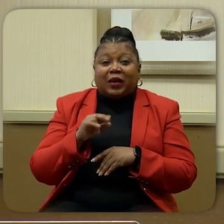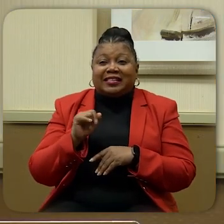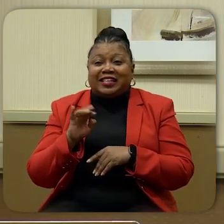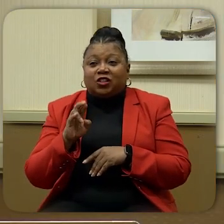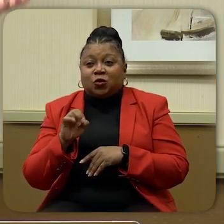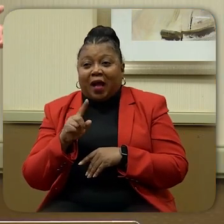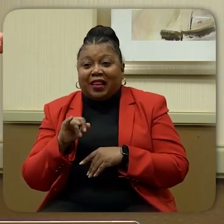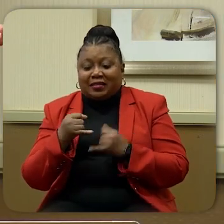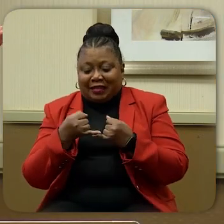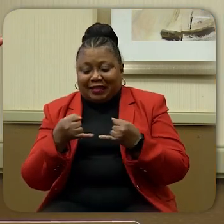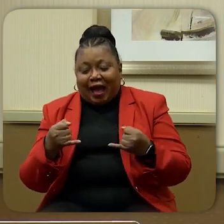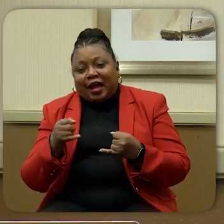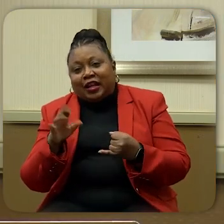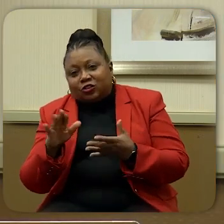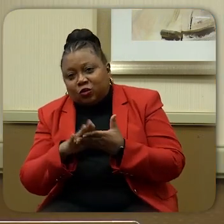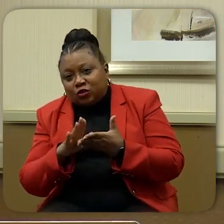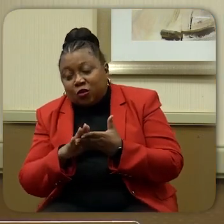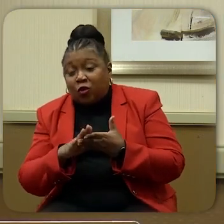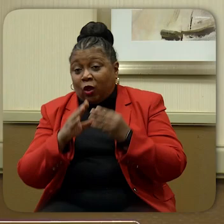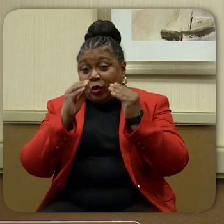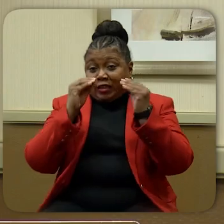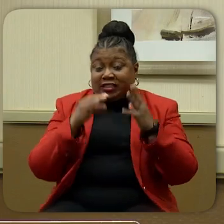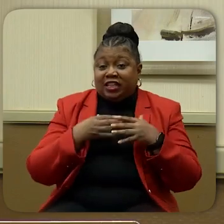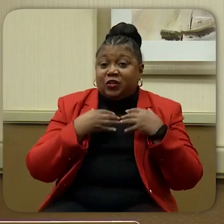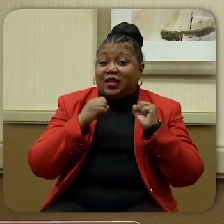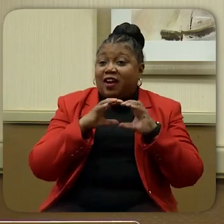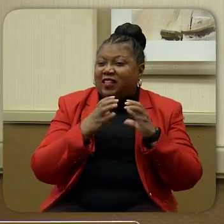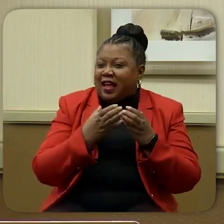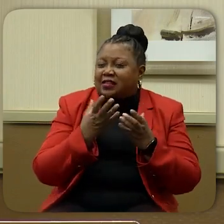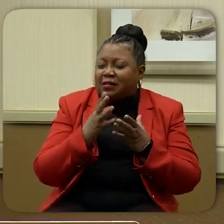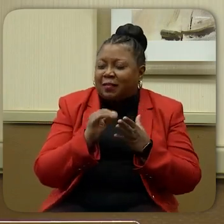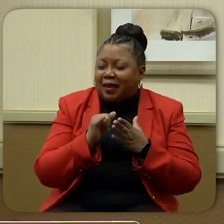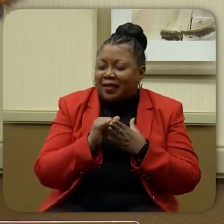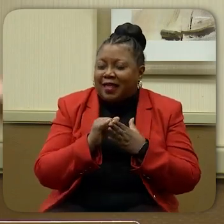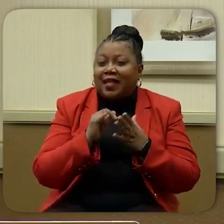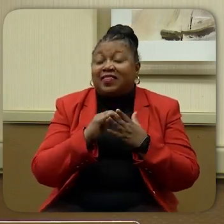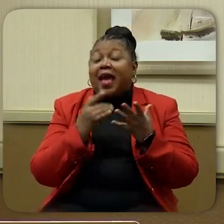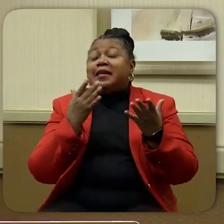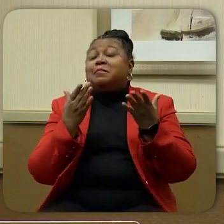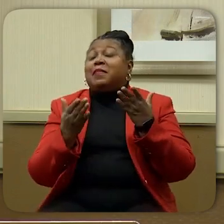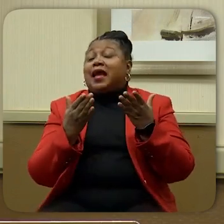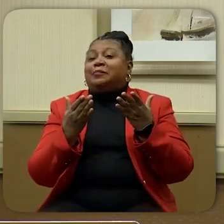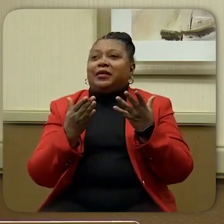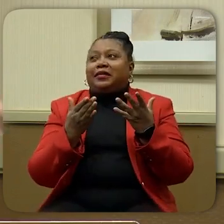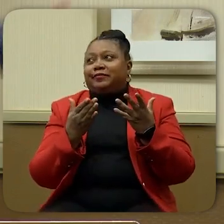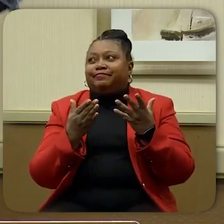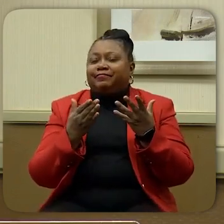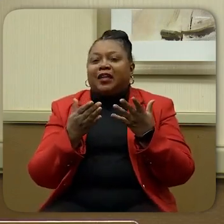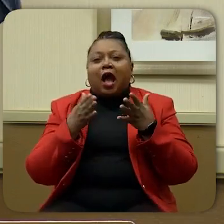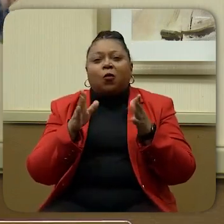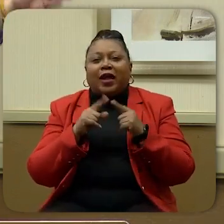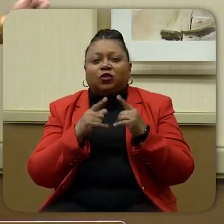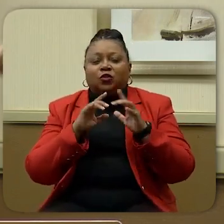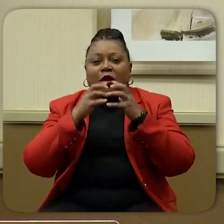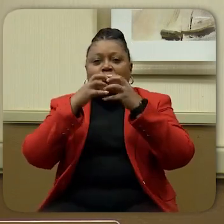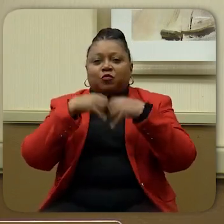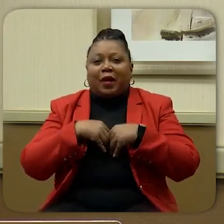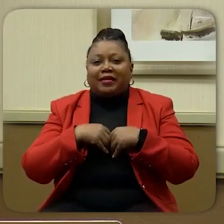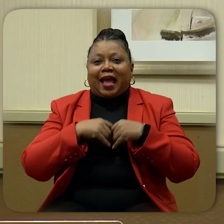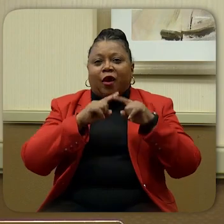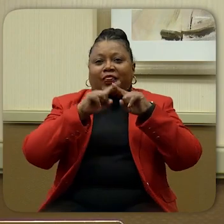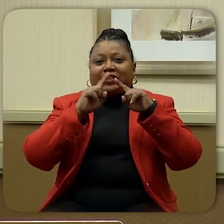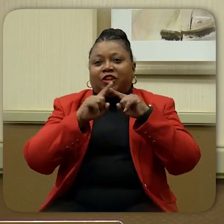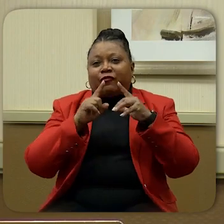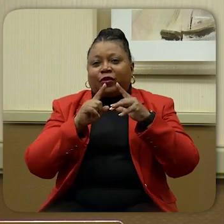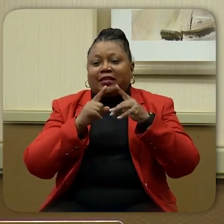at your school, or you're teaching health class or something like that. That may be a way to kind of break down those